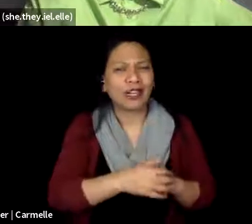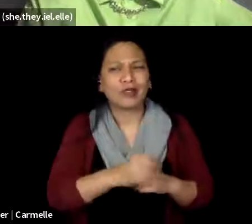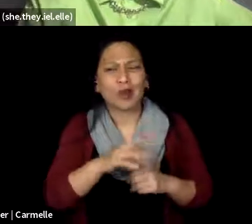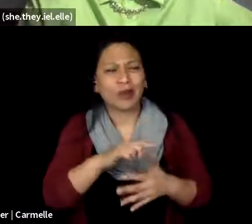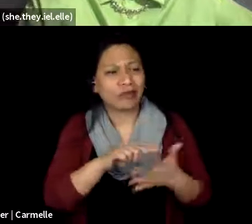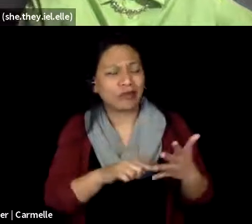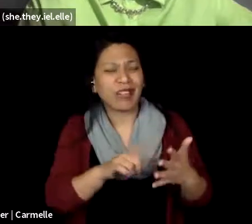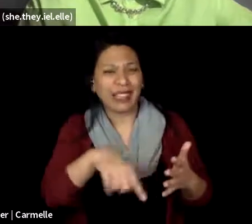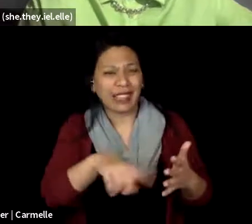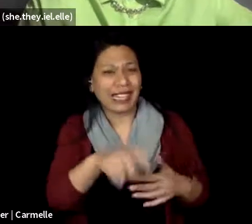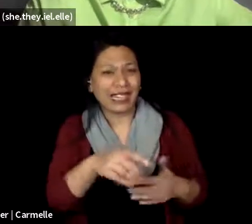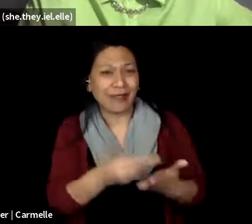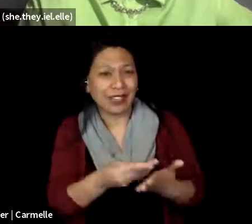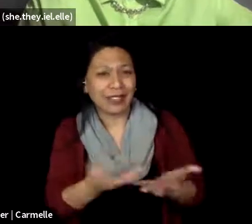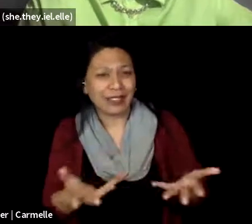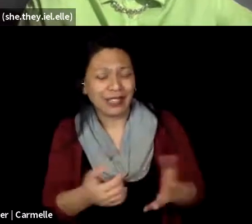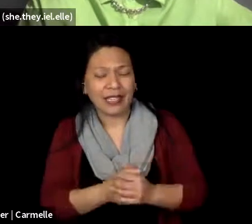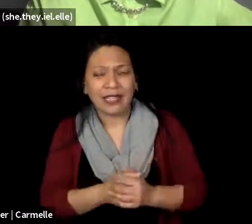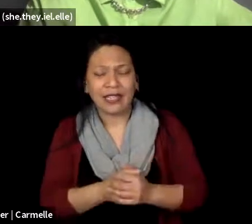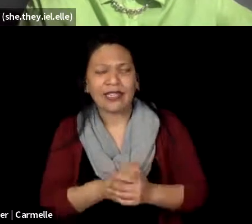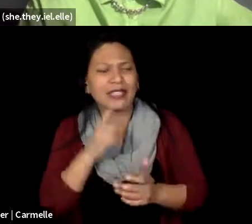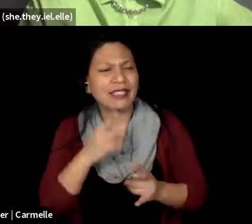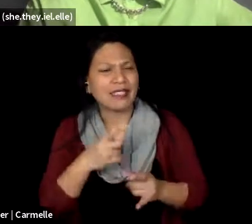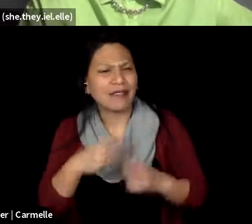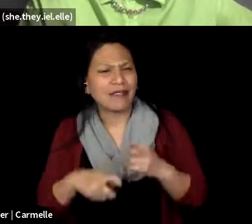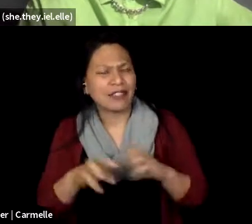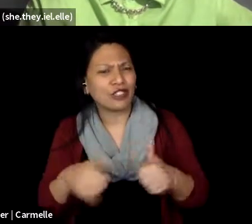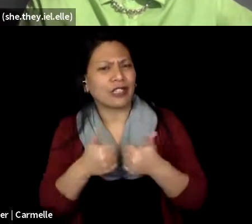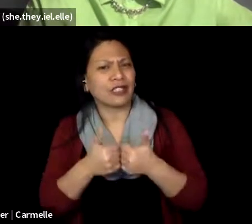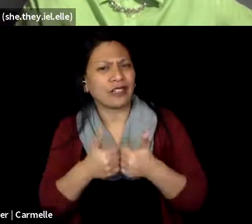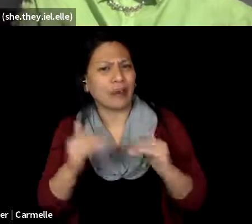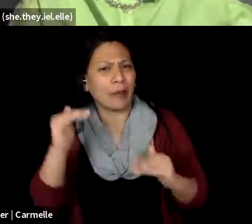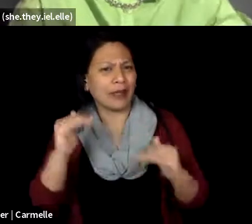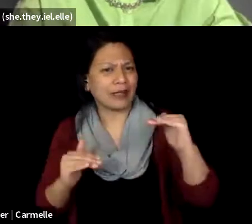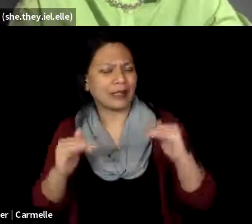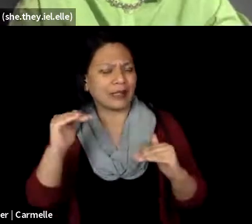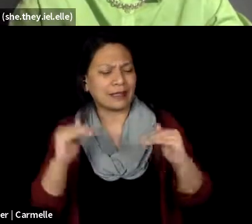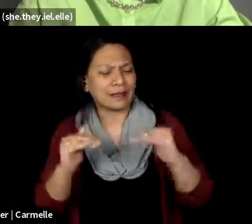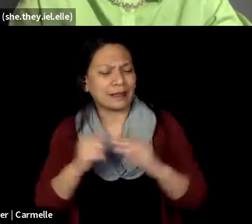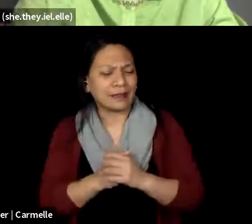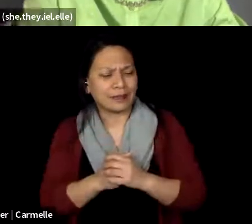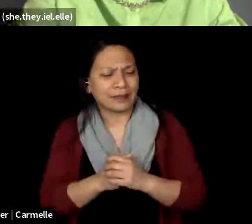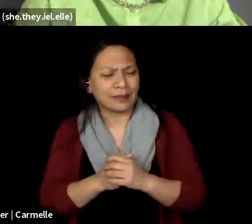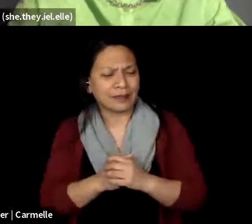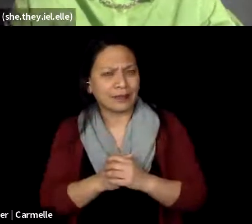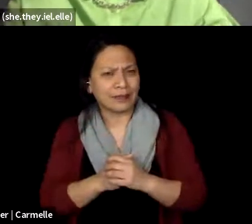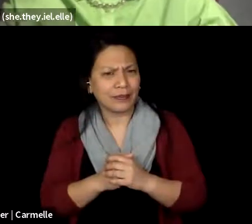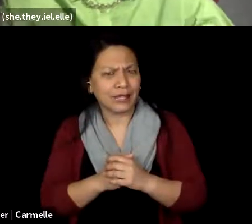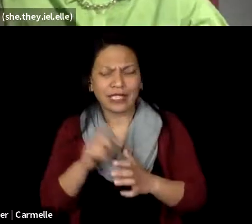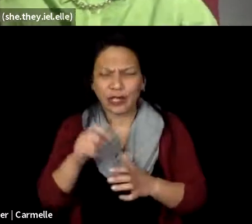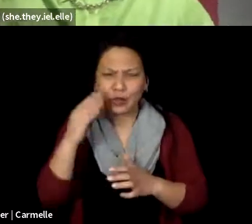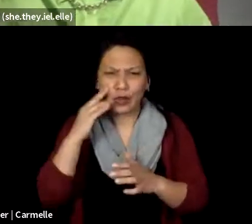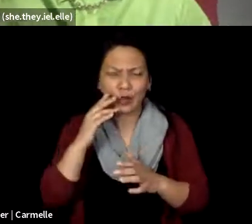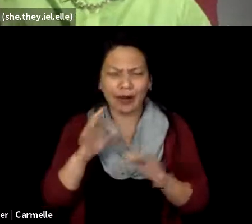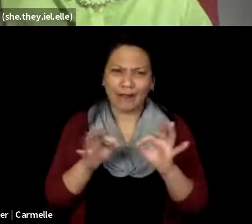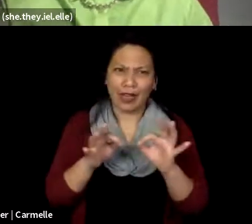I think that it's always a tricky thing to balance those things. And it's hard to ask for, it's hard to know what we're worth and hard to ask for